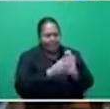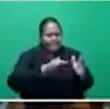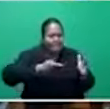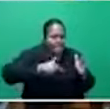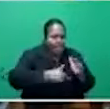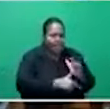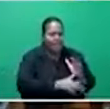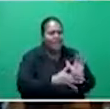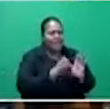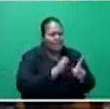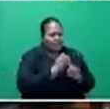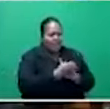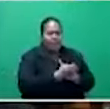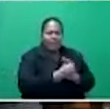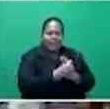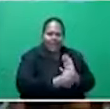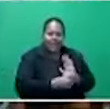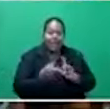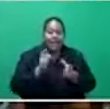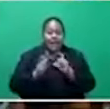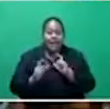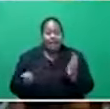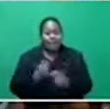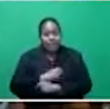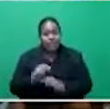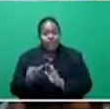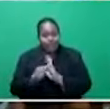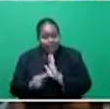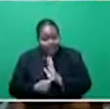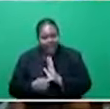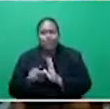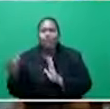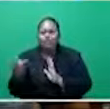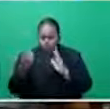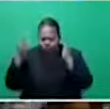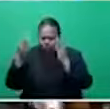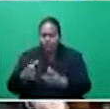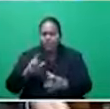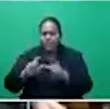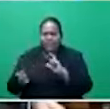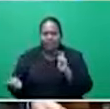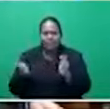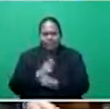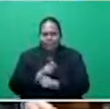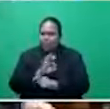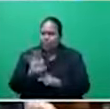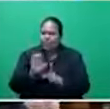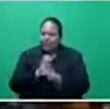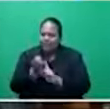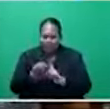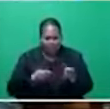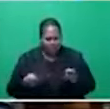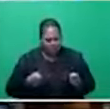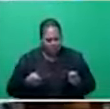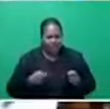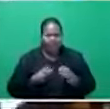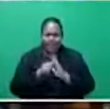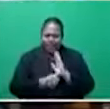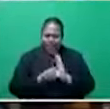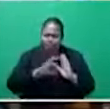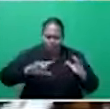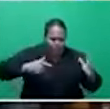Act. Climate Change Act is to do, as the word suggests, climate change. It's not the Environment Management Act. It's not the Mining